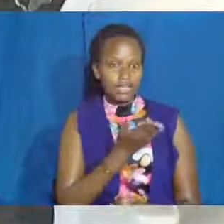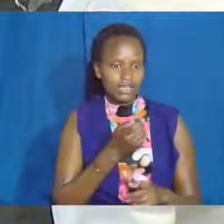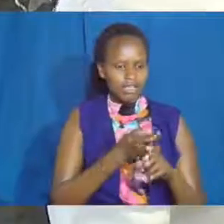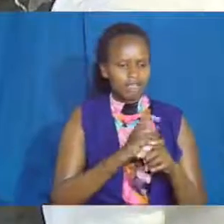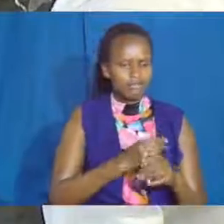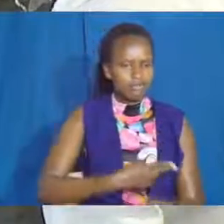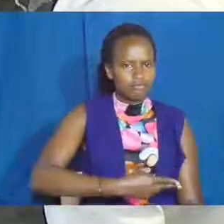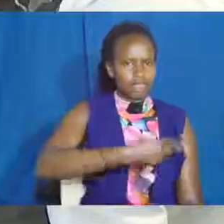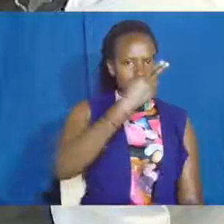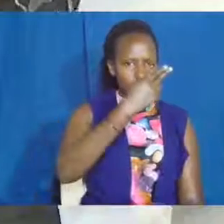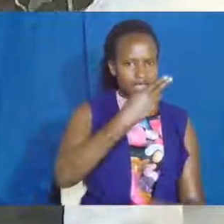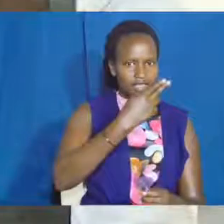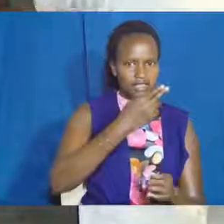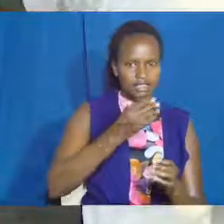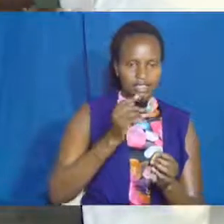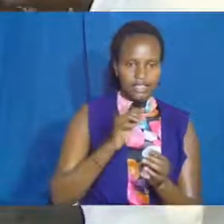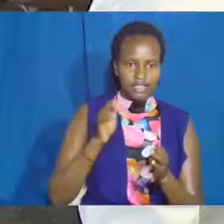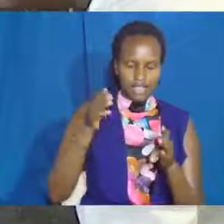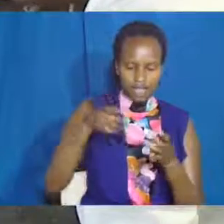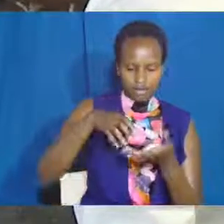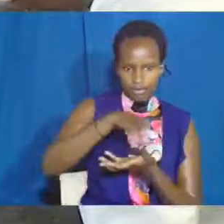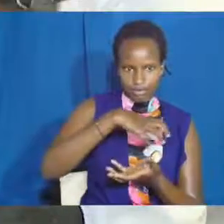high concentration and it